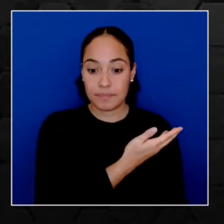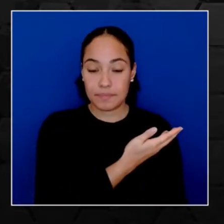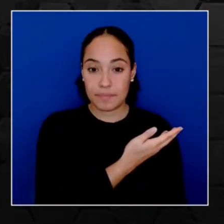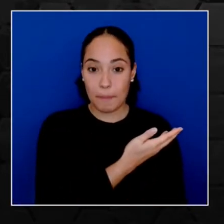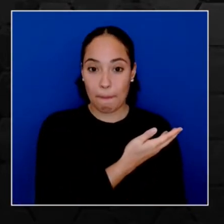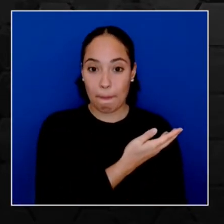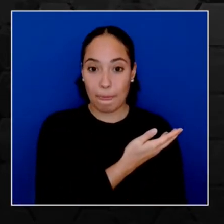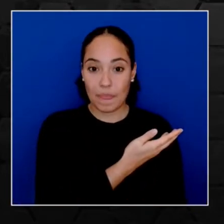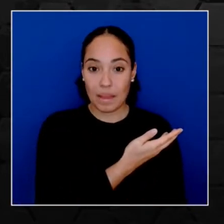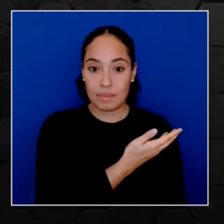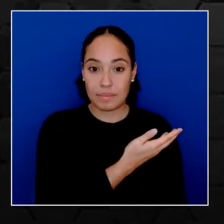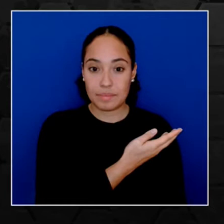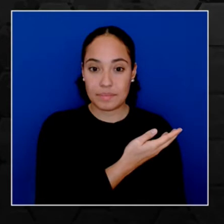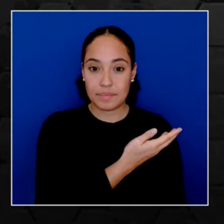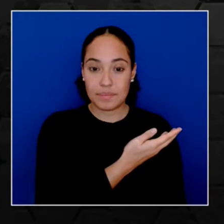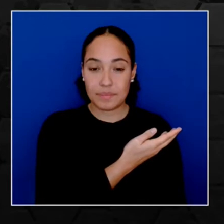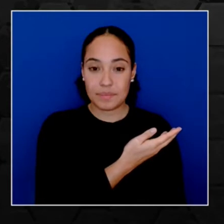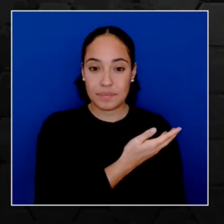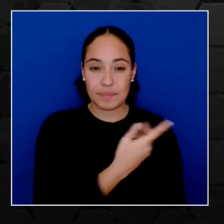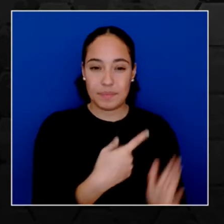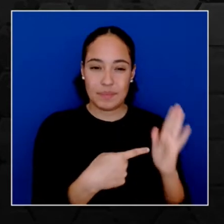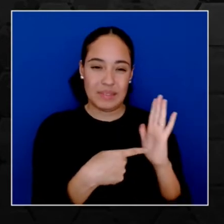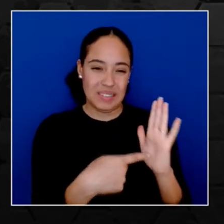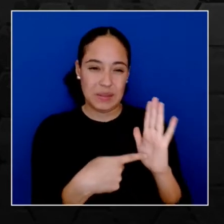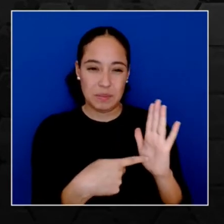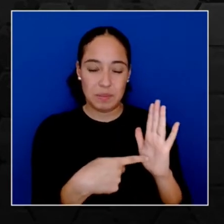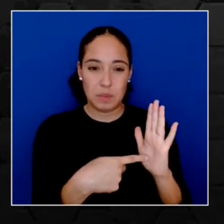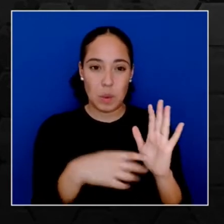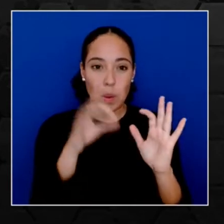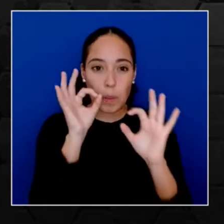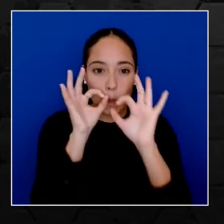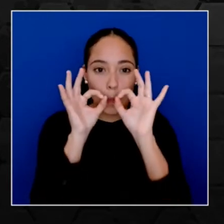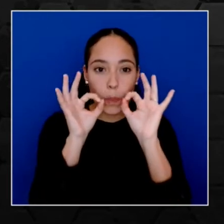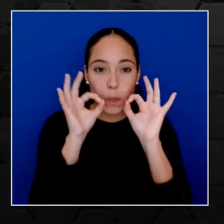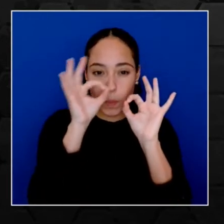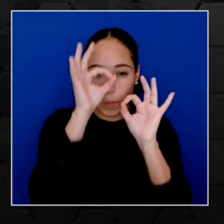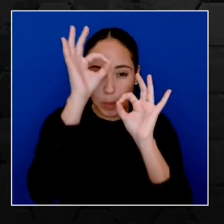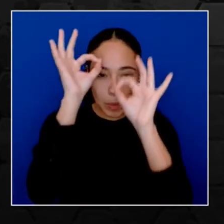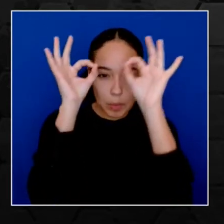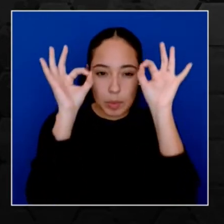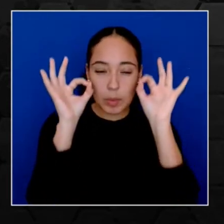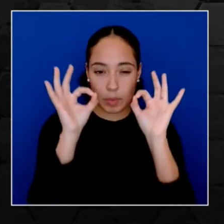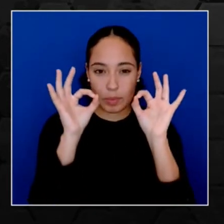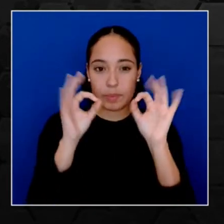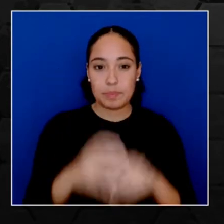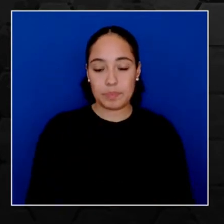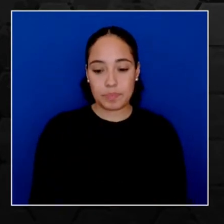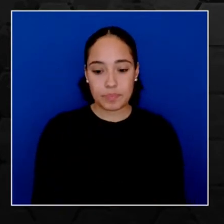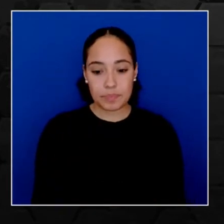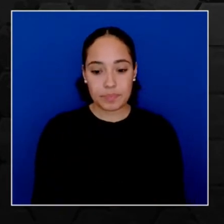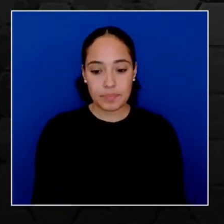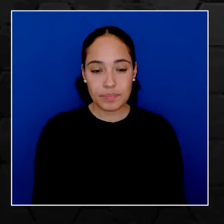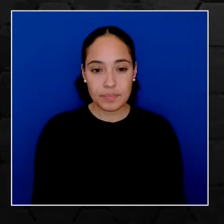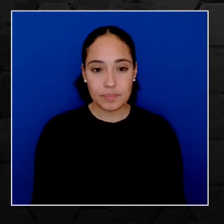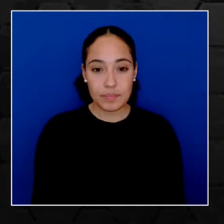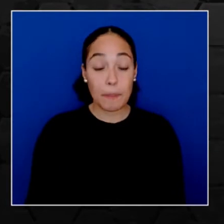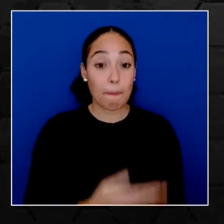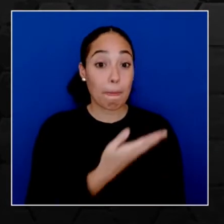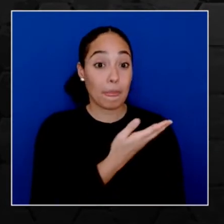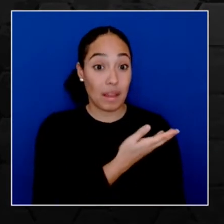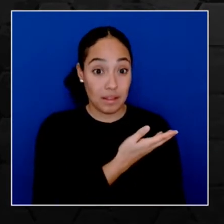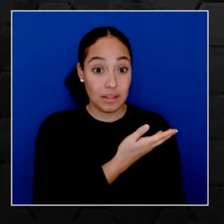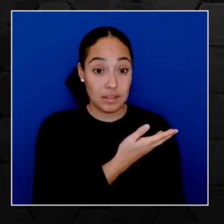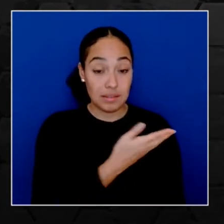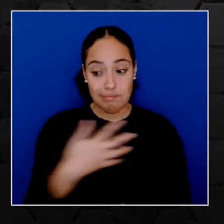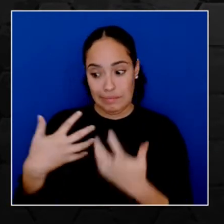small representation of what the IR scanner and the AI does. So this data which you captured with this face